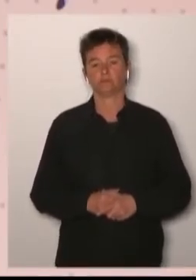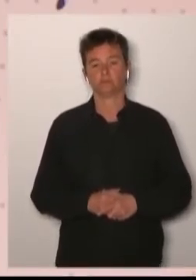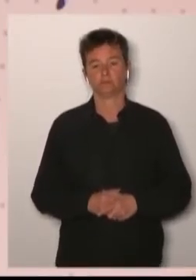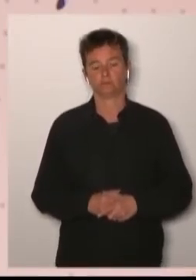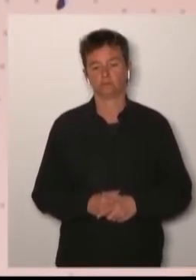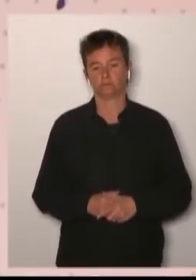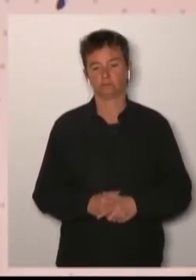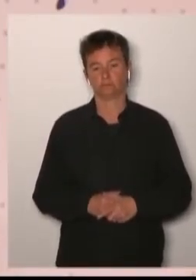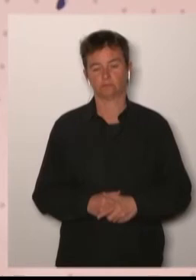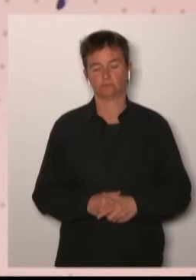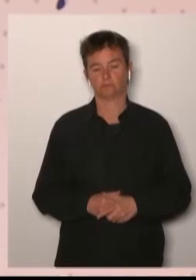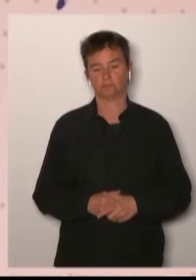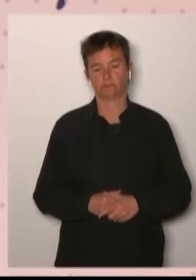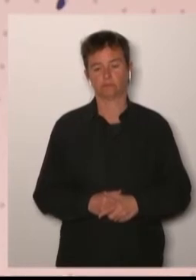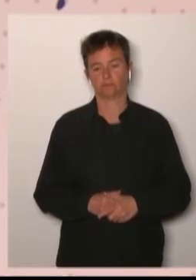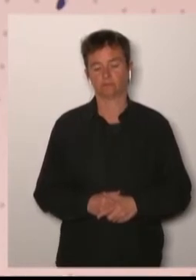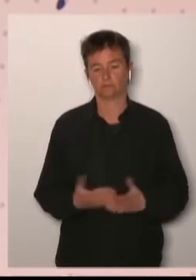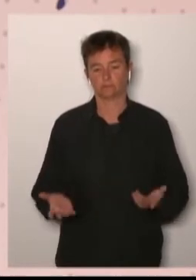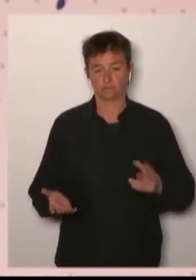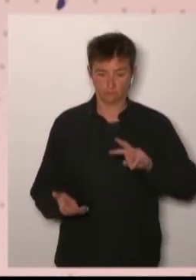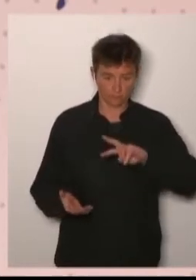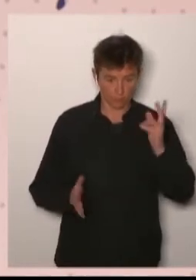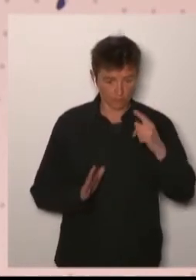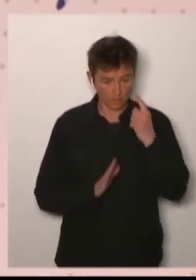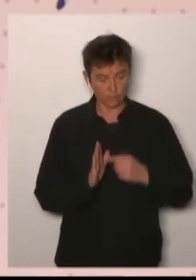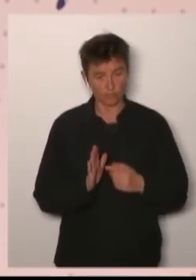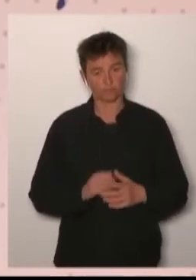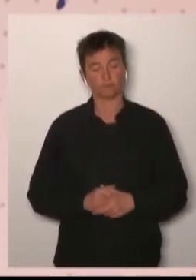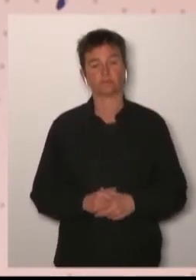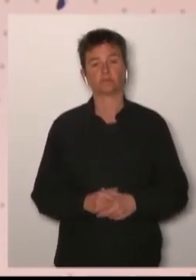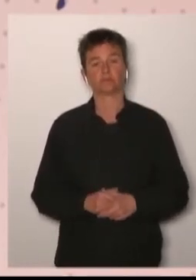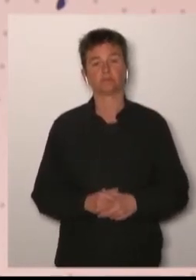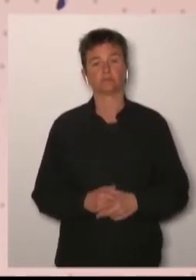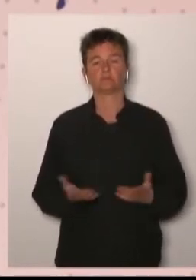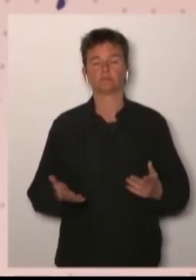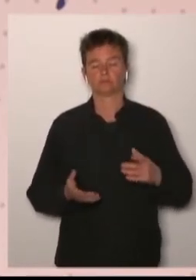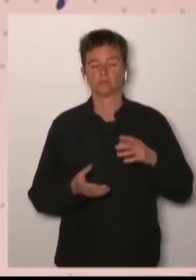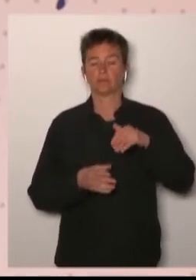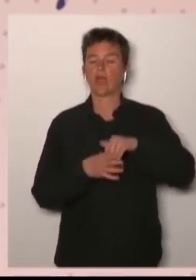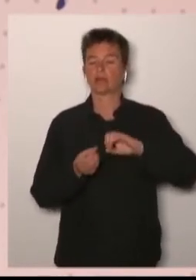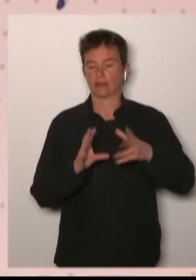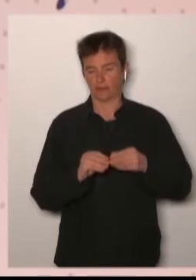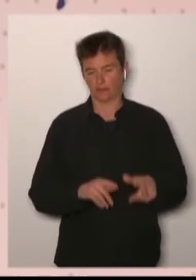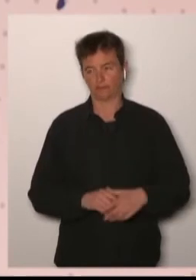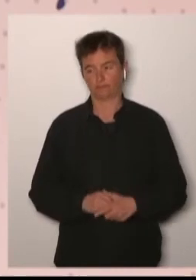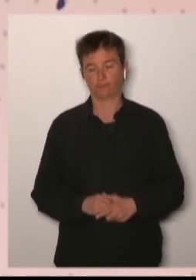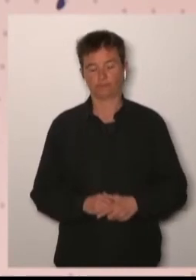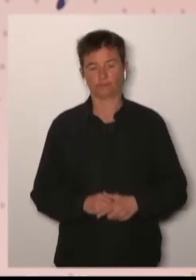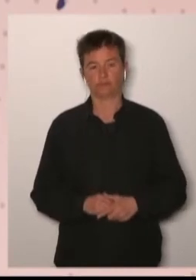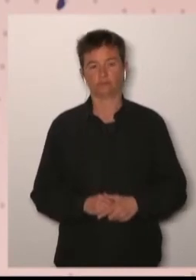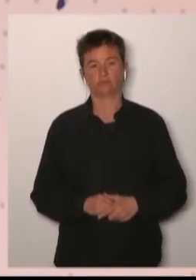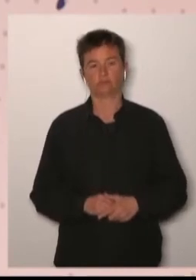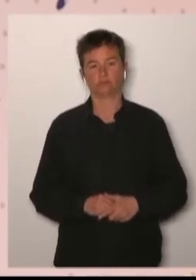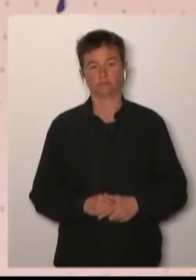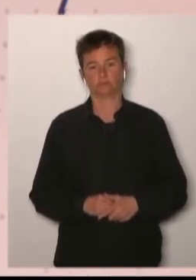Dominik, if there are some. There's questions also online, and you can just feel free to send me questions.